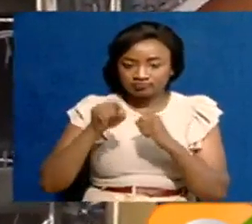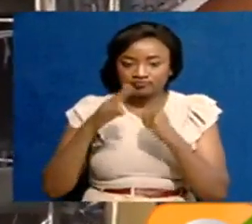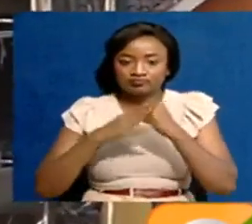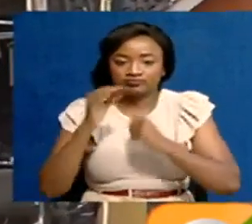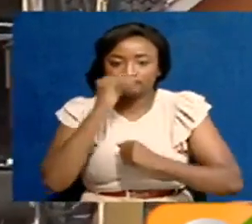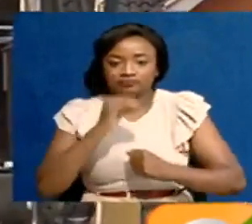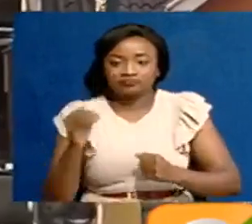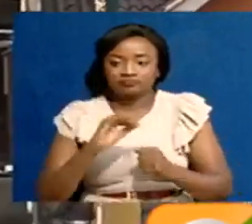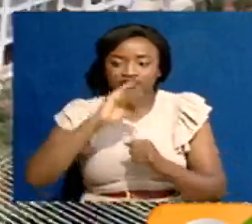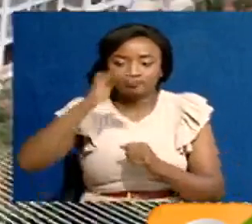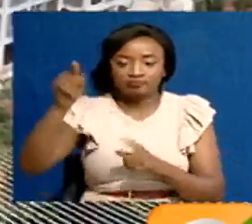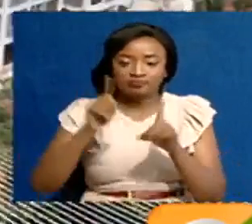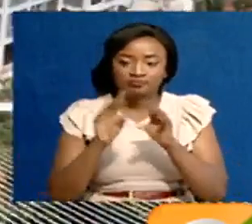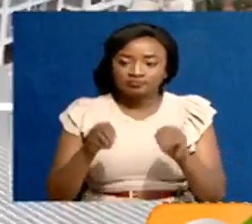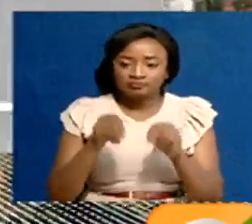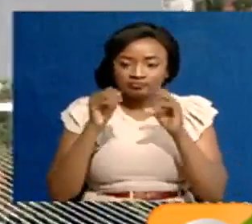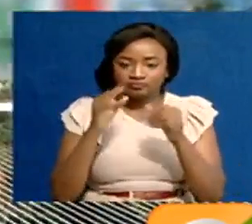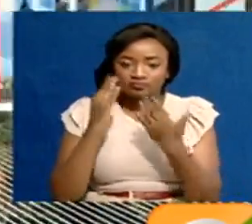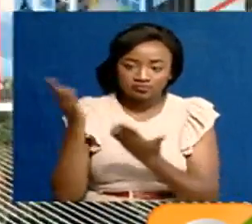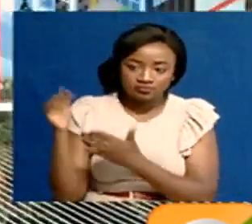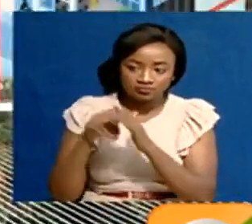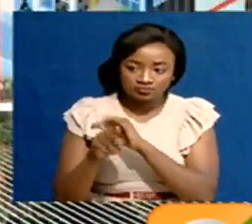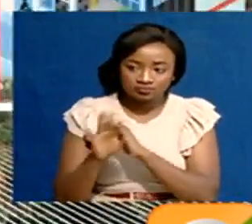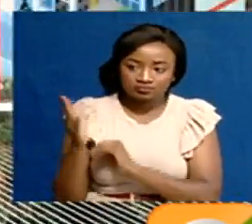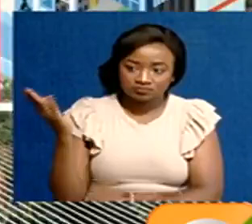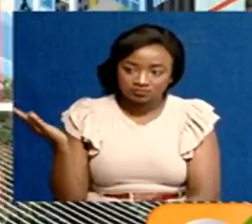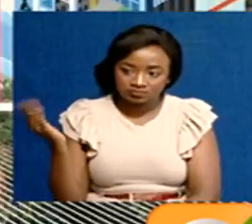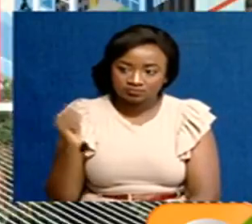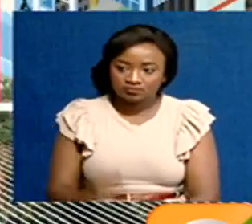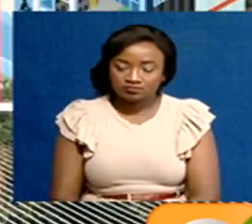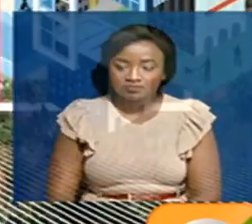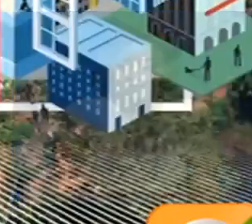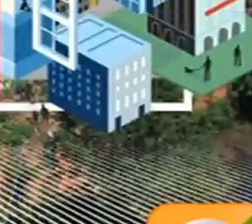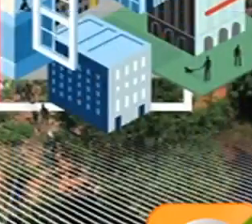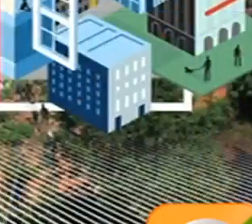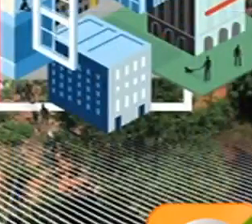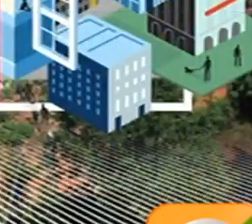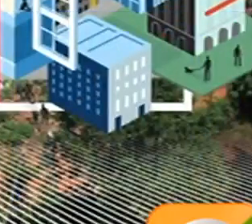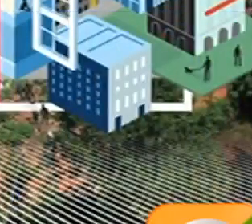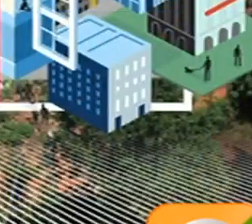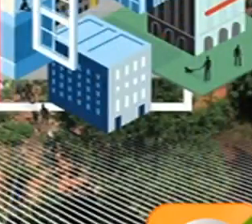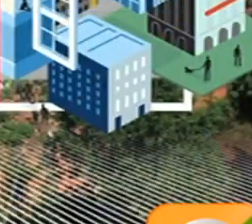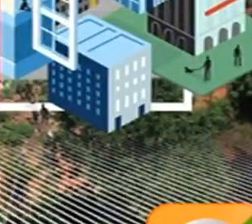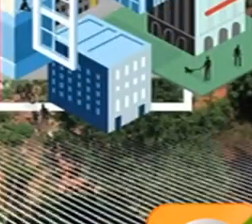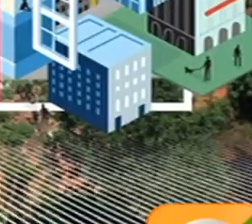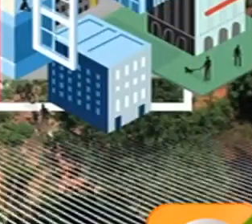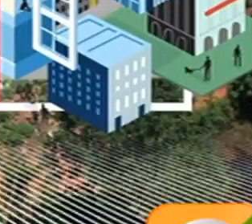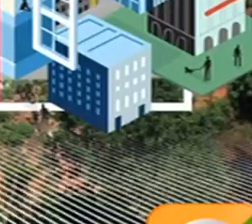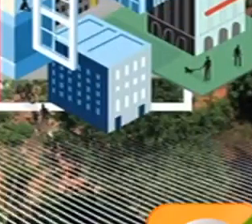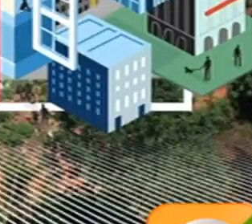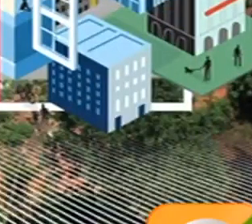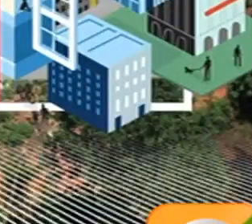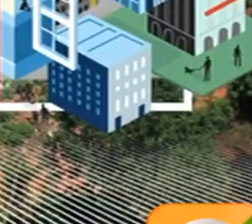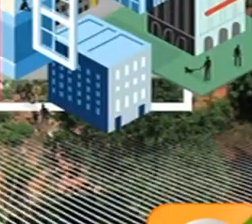of housing quality and access to utilities nationwide. About 58.9% of dwellings feature durable floor